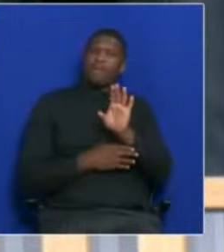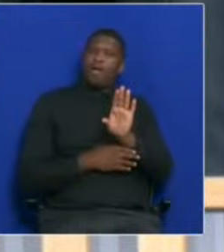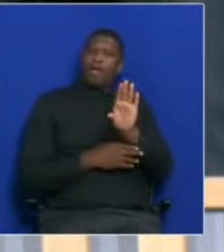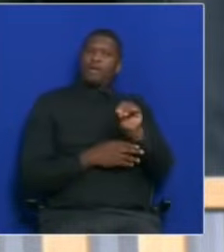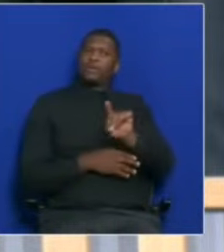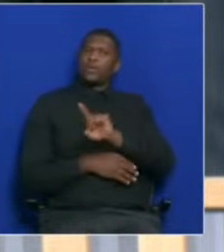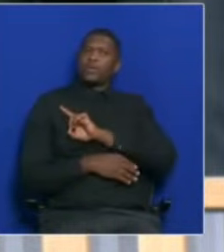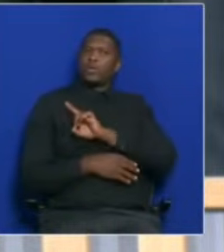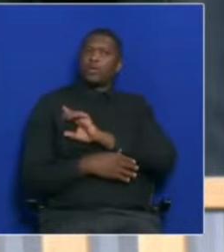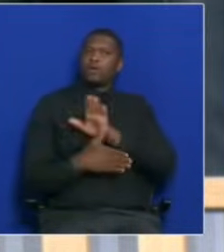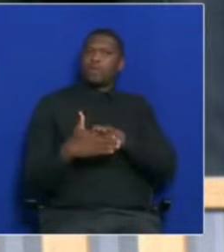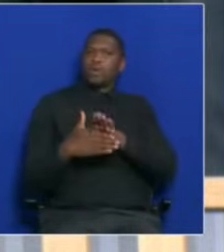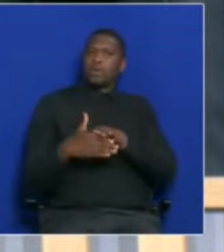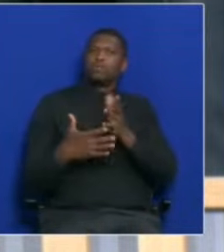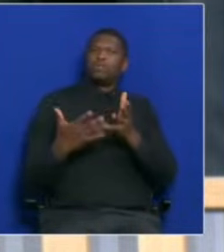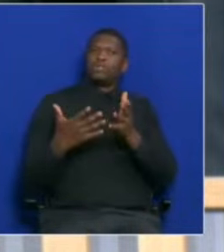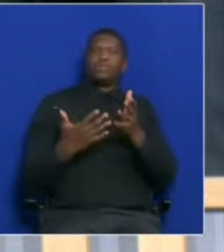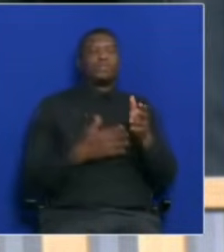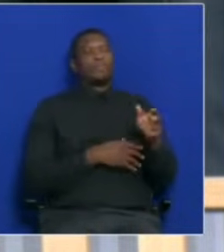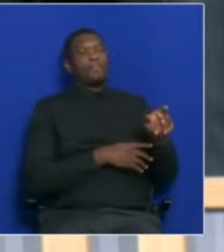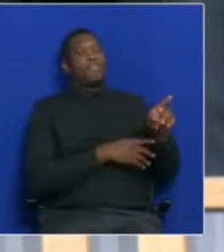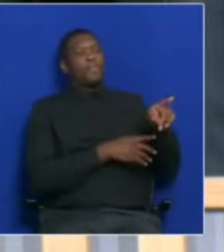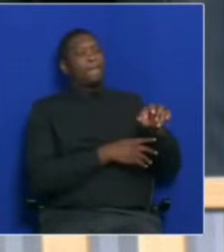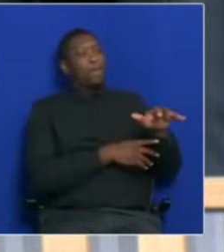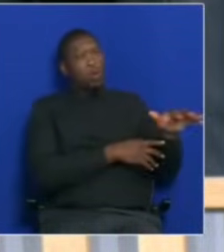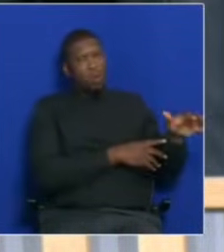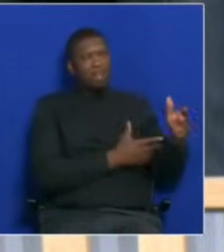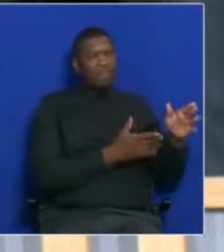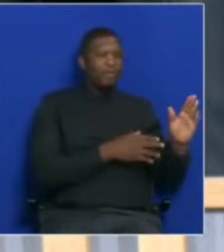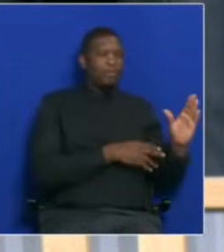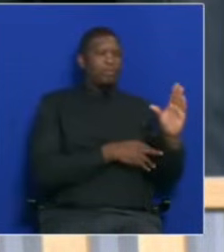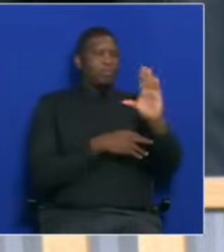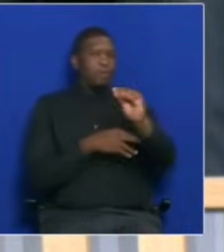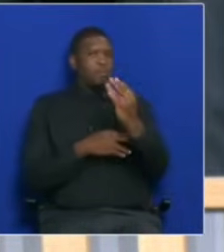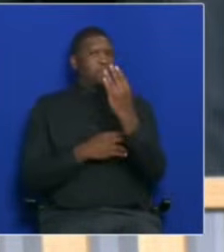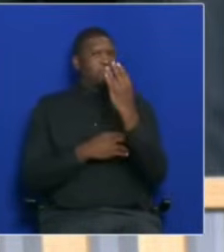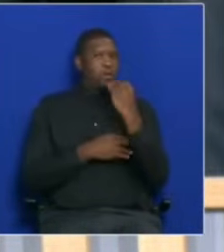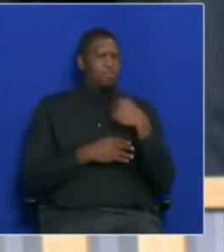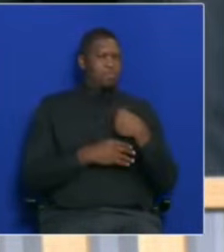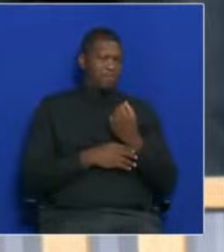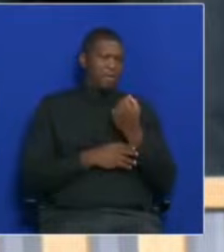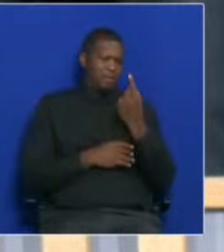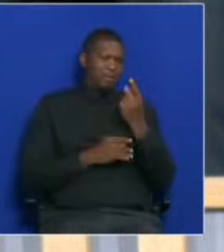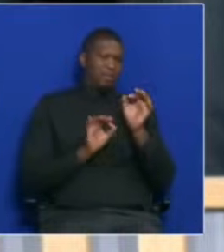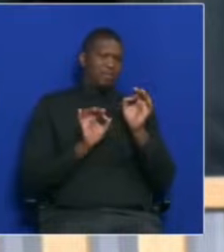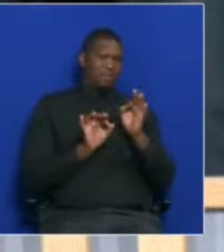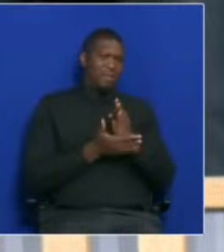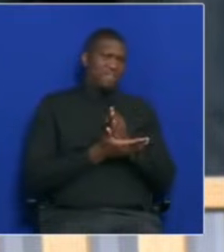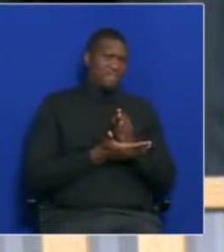by Perumal. You have no reason to doubt that. I can understand on those facts.